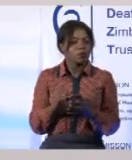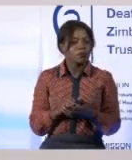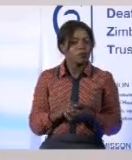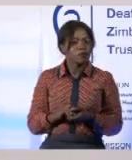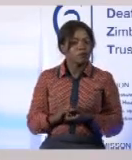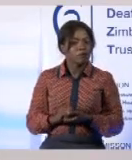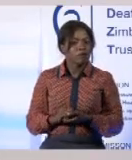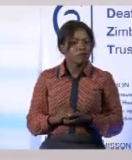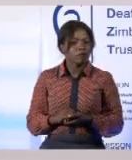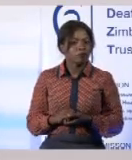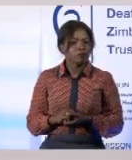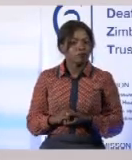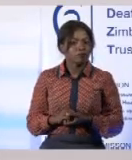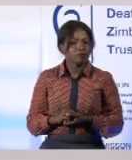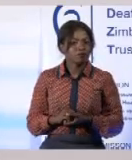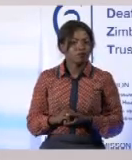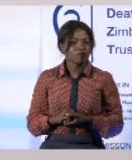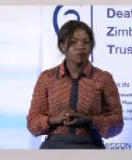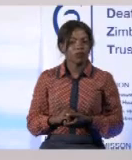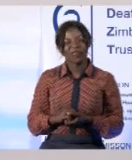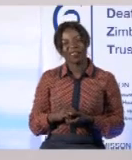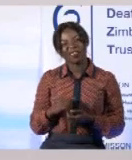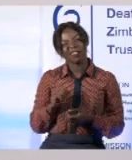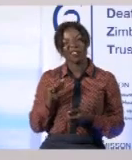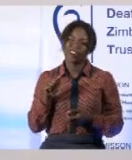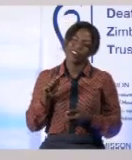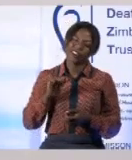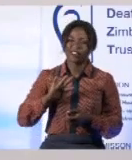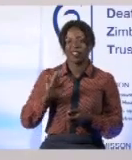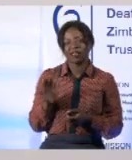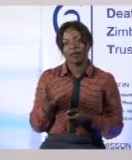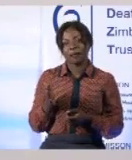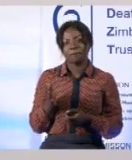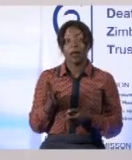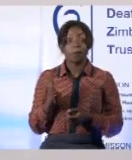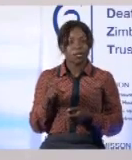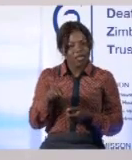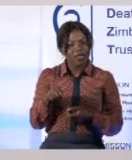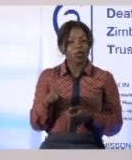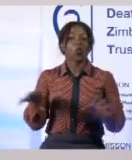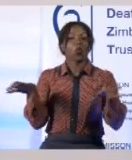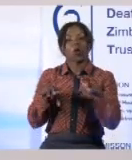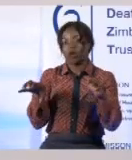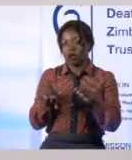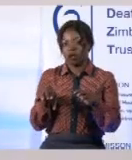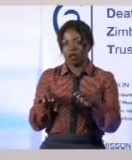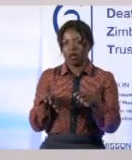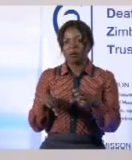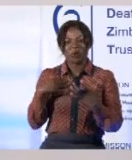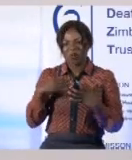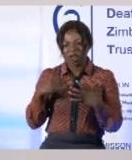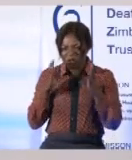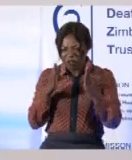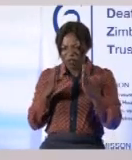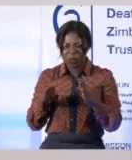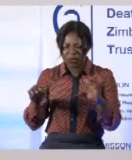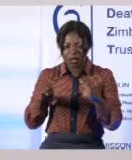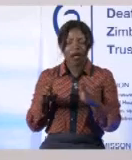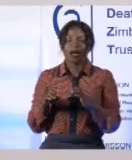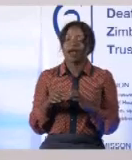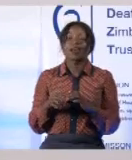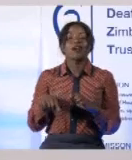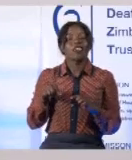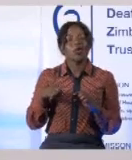clients? Yeah, but in your good, like this is work, and to talk with my feelings, you won't